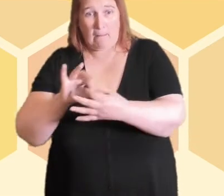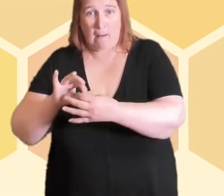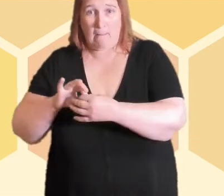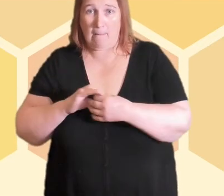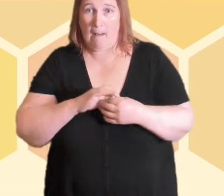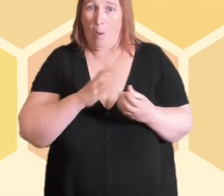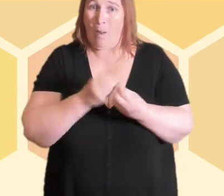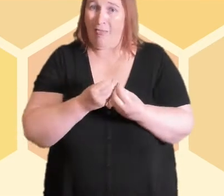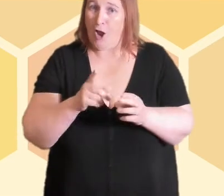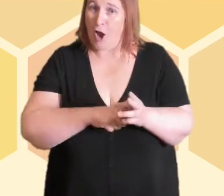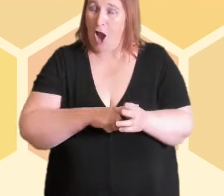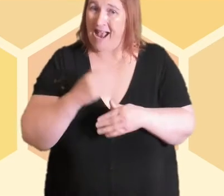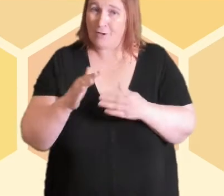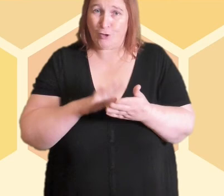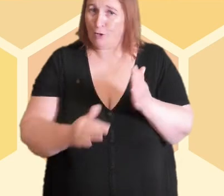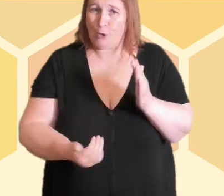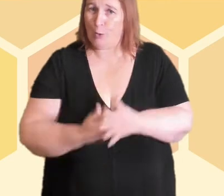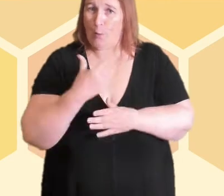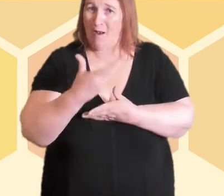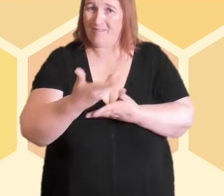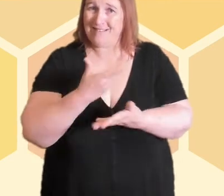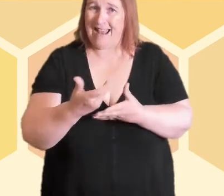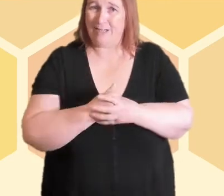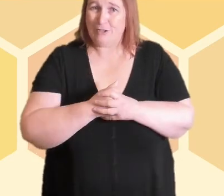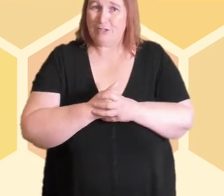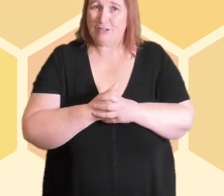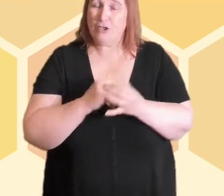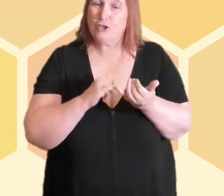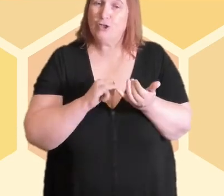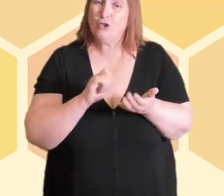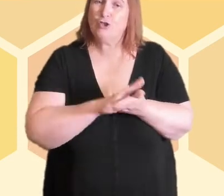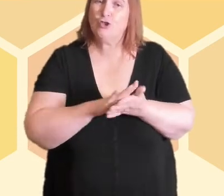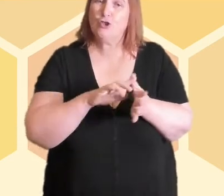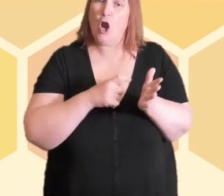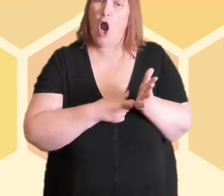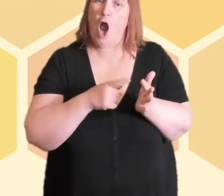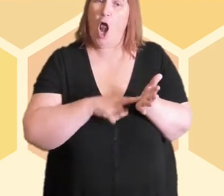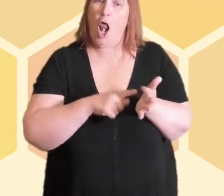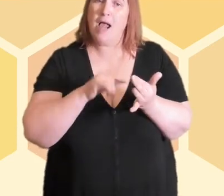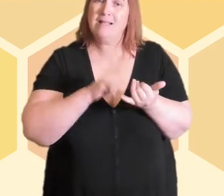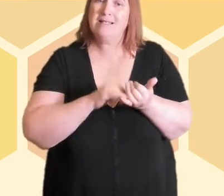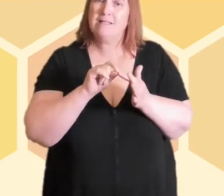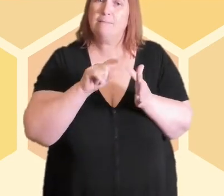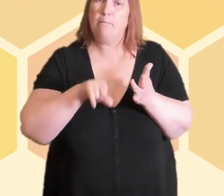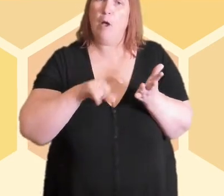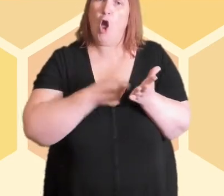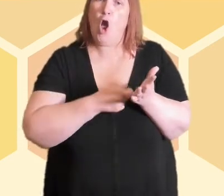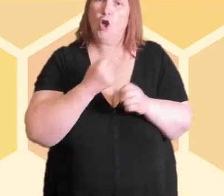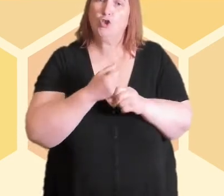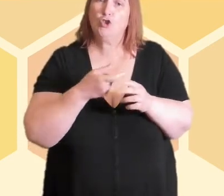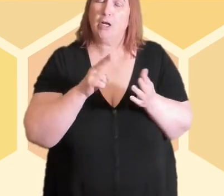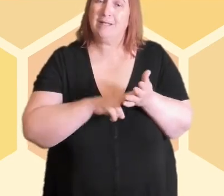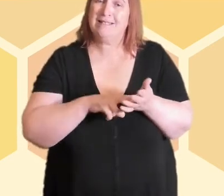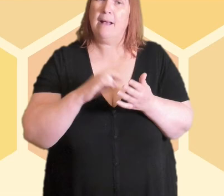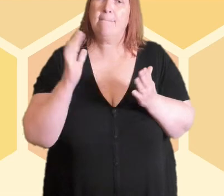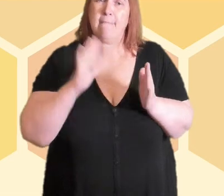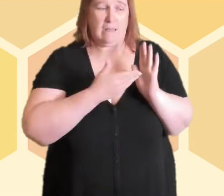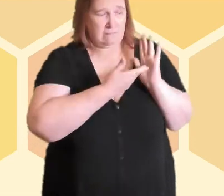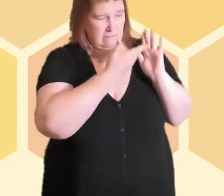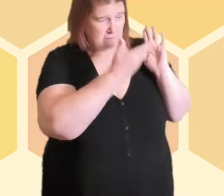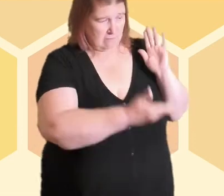new. Several years ago, Charles Spurgeon spoke about the need to raise the next generation of